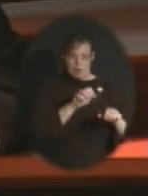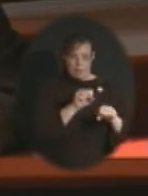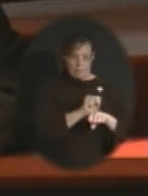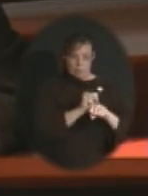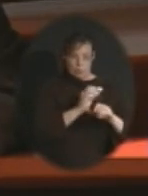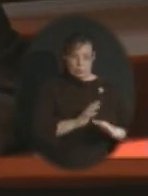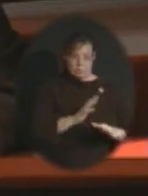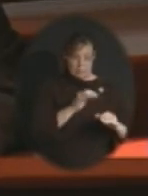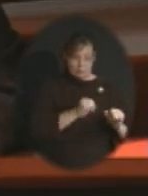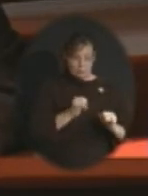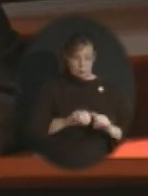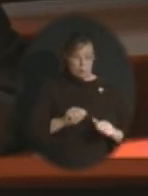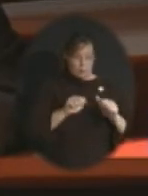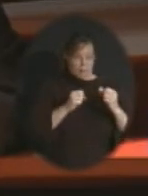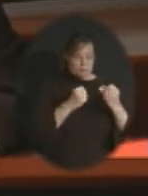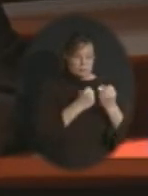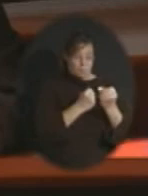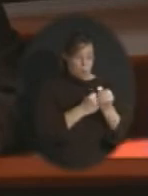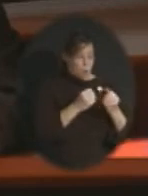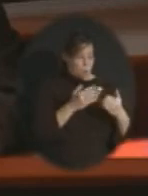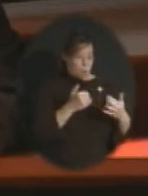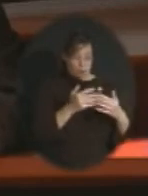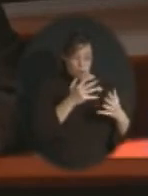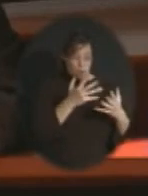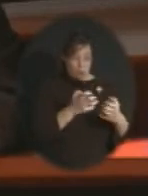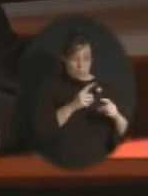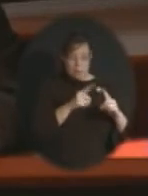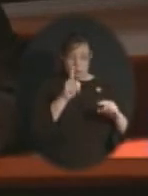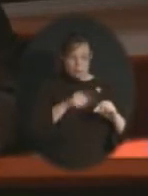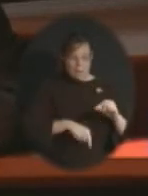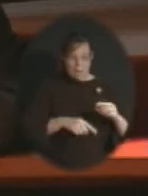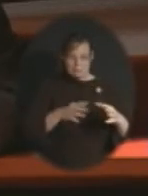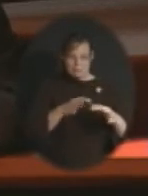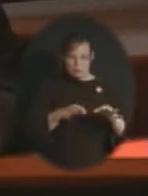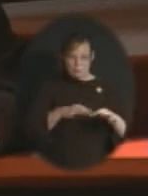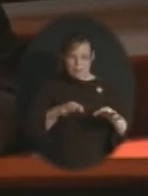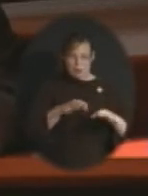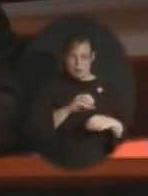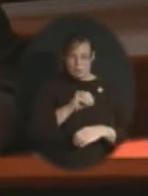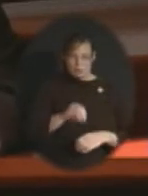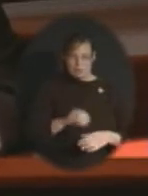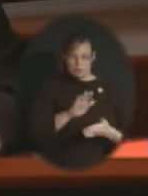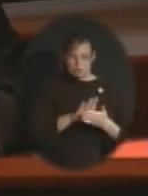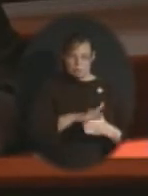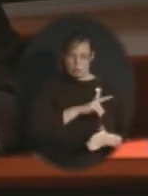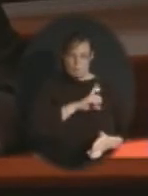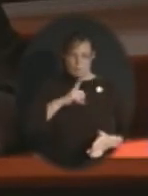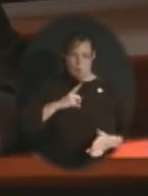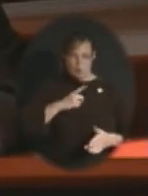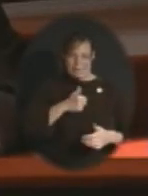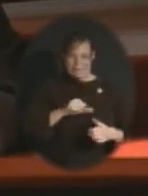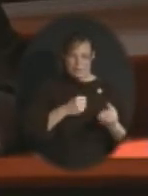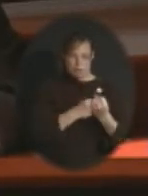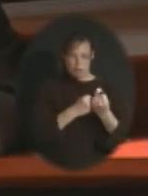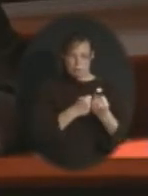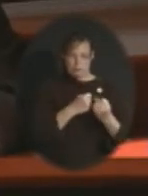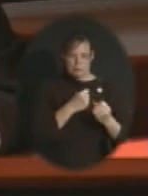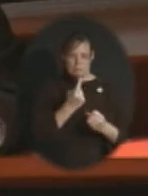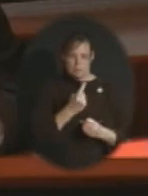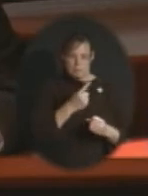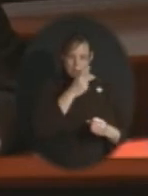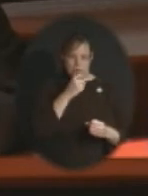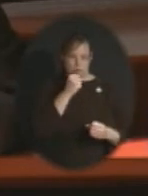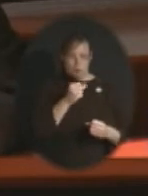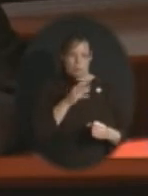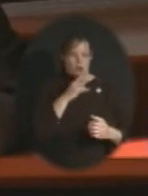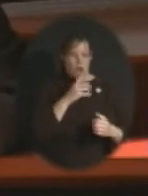support whoever you would like to, but you just could not state, Olathe School Board in terms of any endorsement of somebody, because that you don't